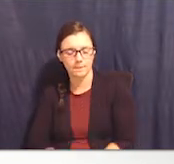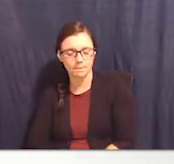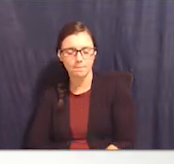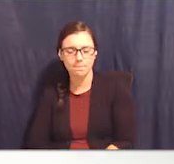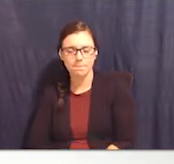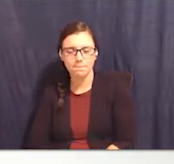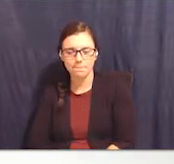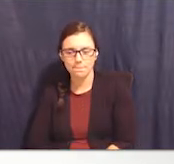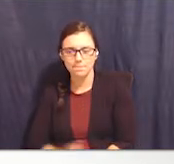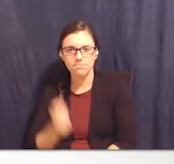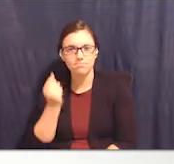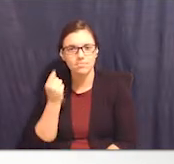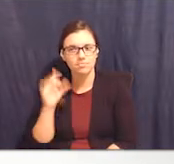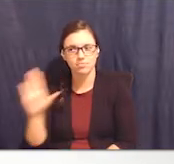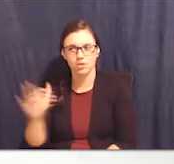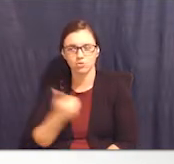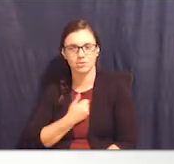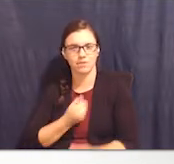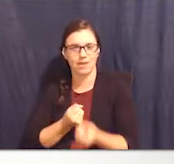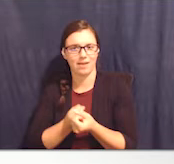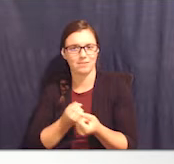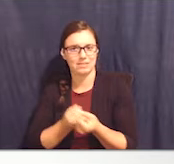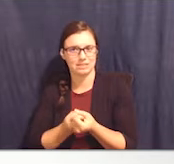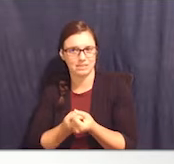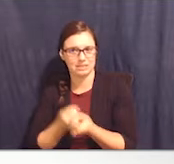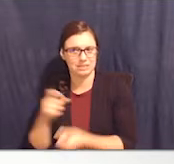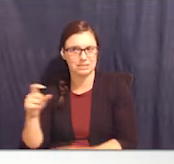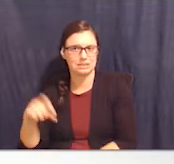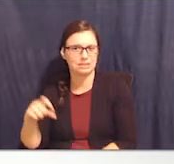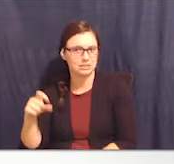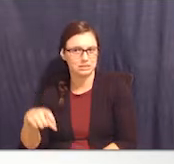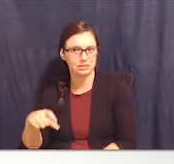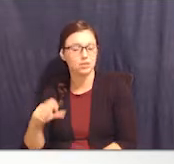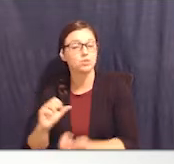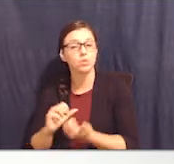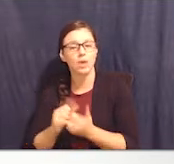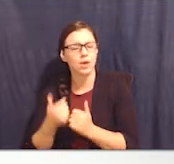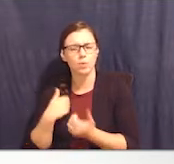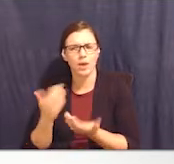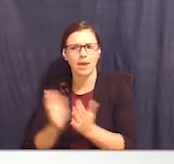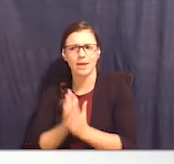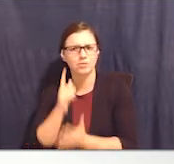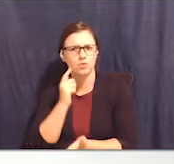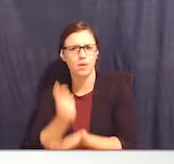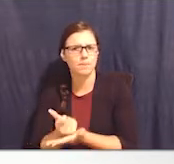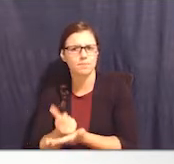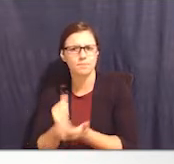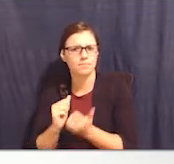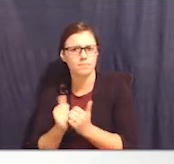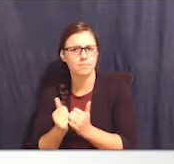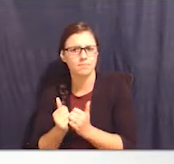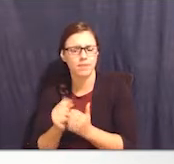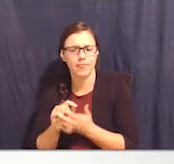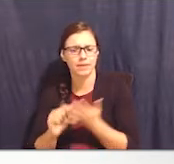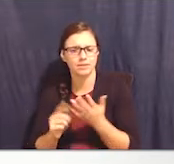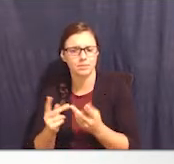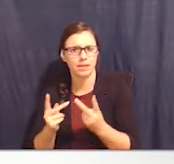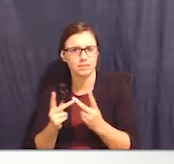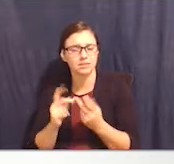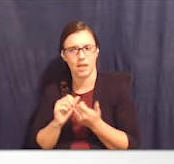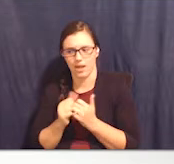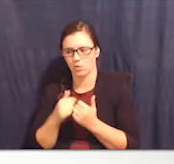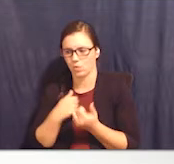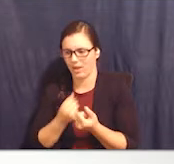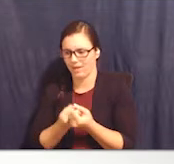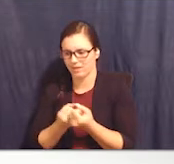of institution do I want to attend? Do I want to be close to home, or do I want to get far away from my parents and